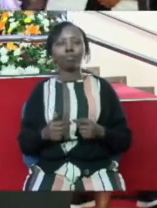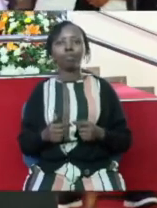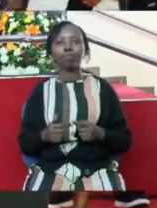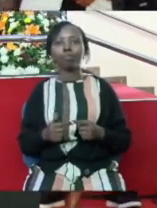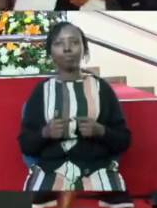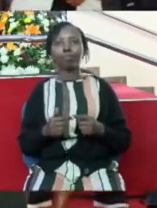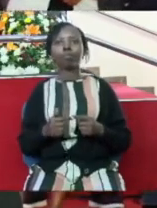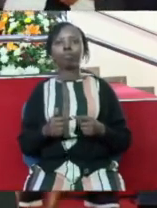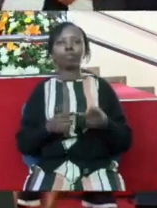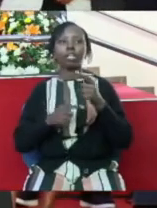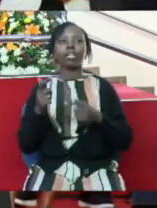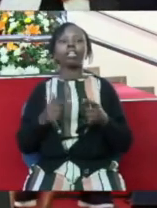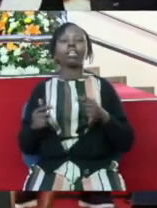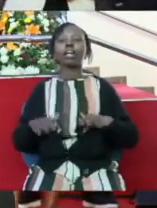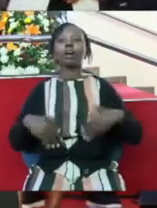Just come as you are.